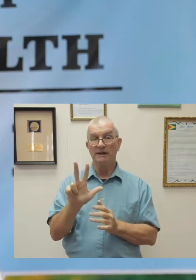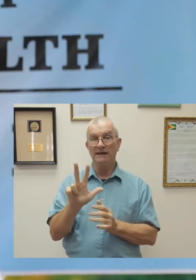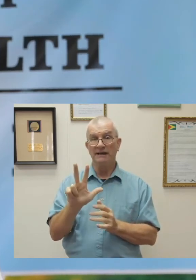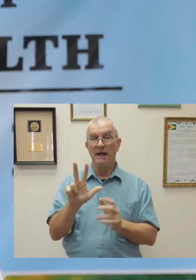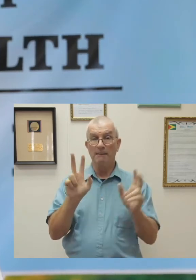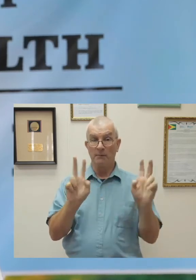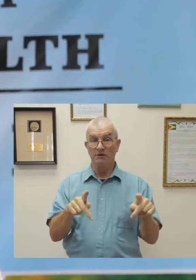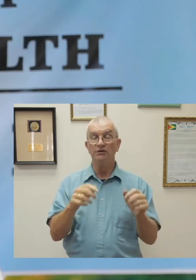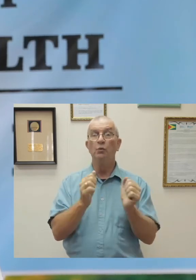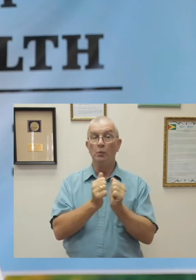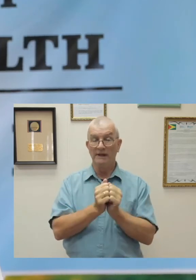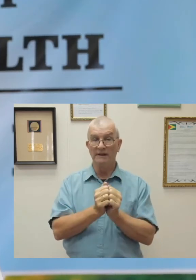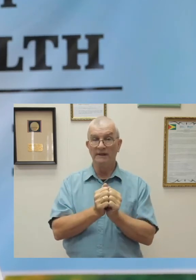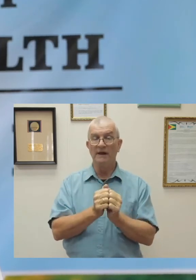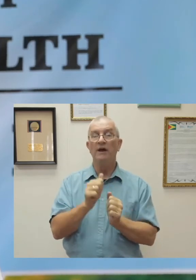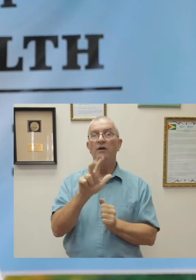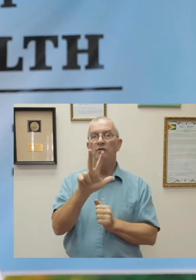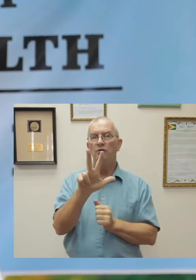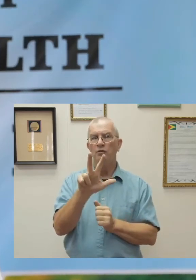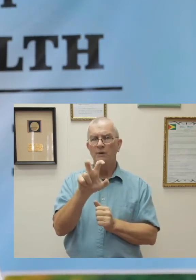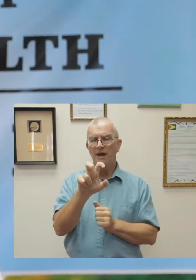6,057,853, with